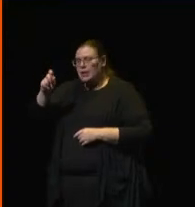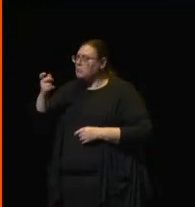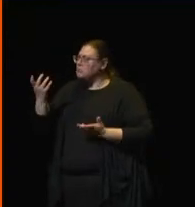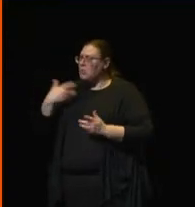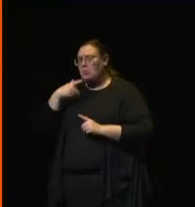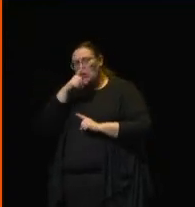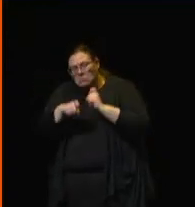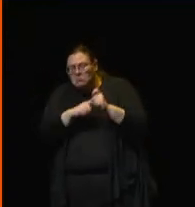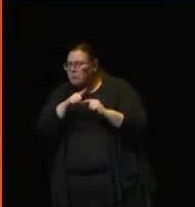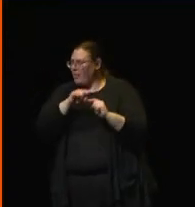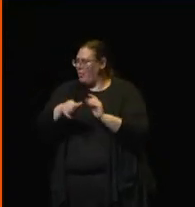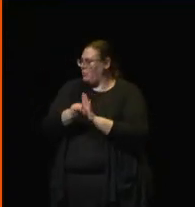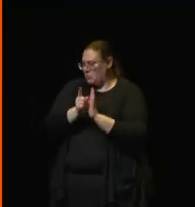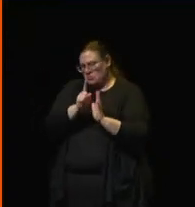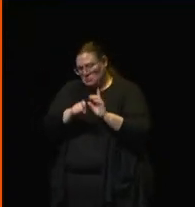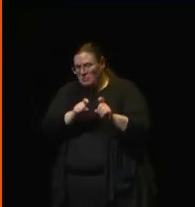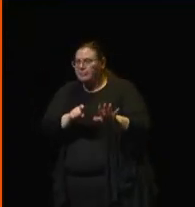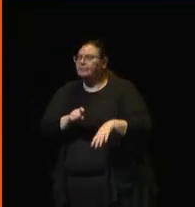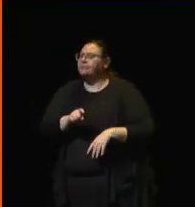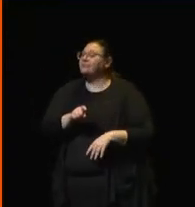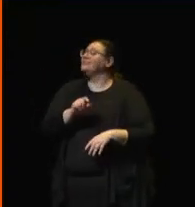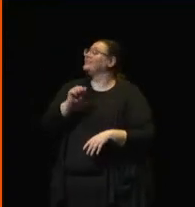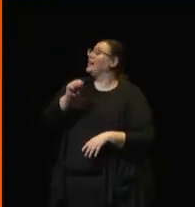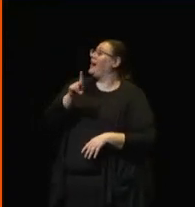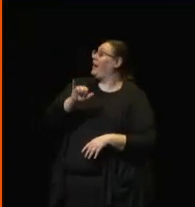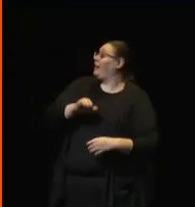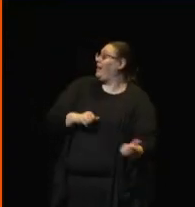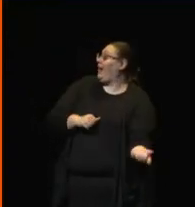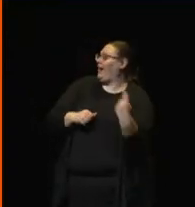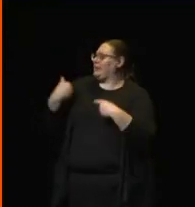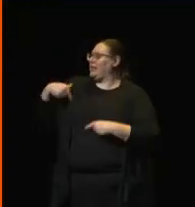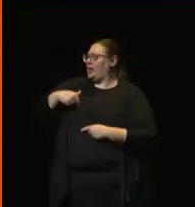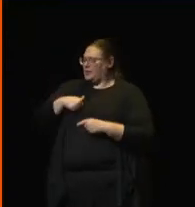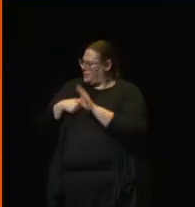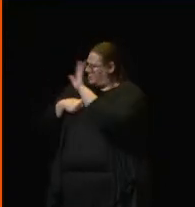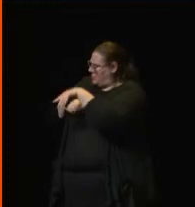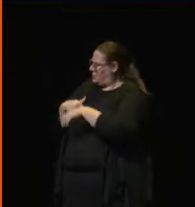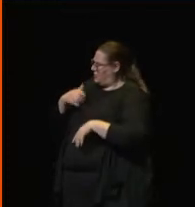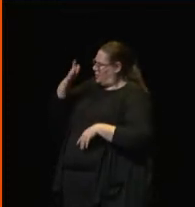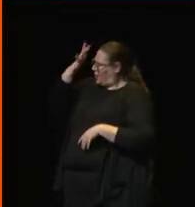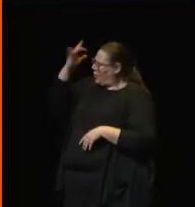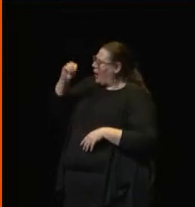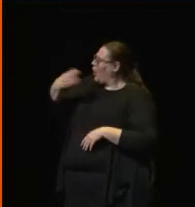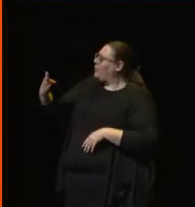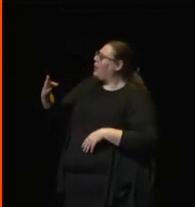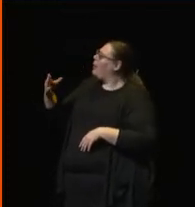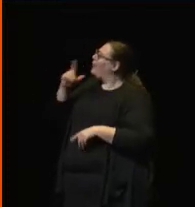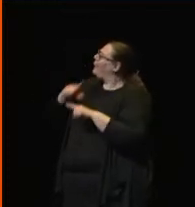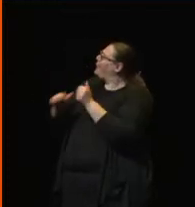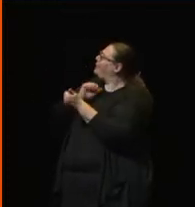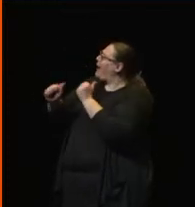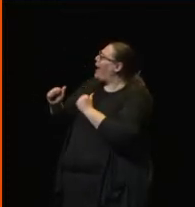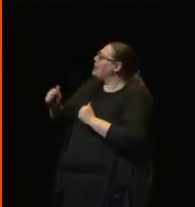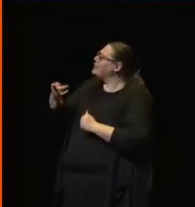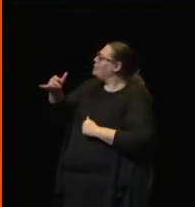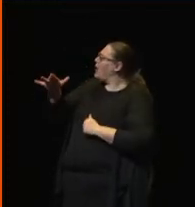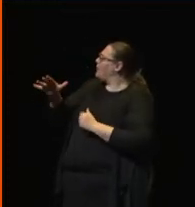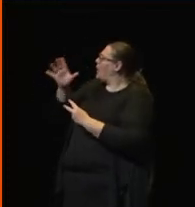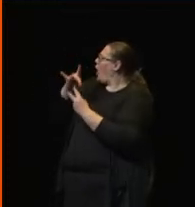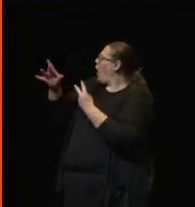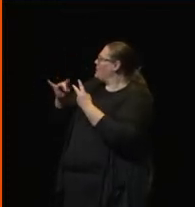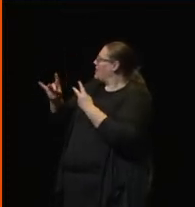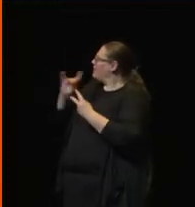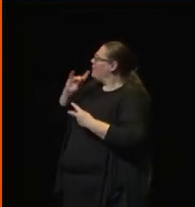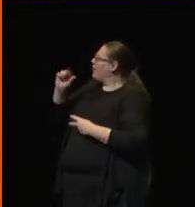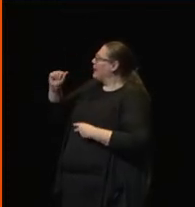that. Then Ady asked us why Barack Obama couldn't get the public option passed along with the Affordable Care